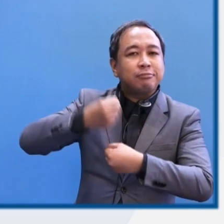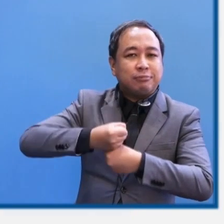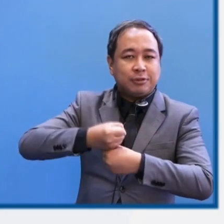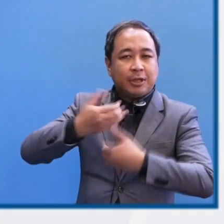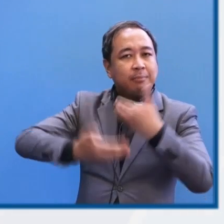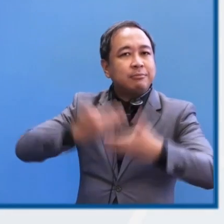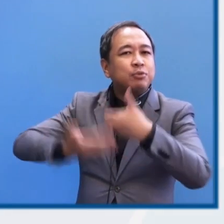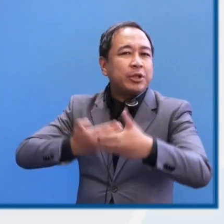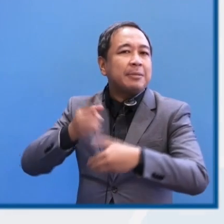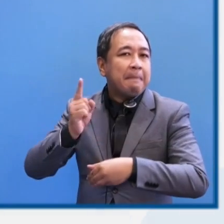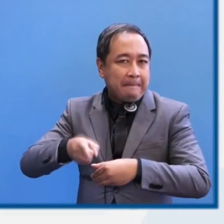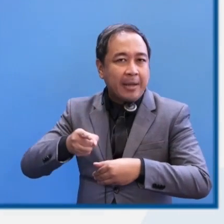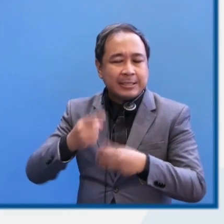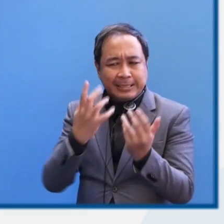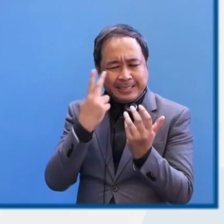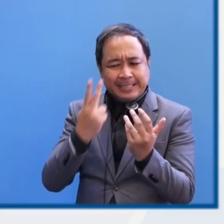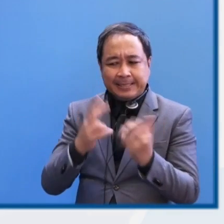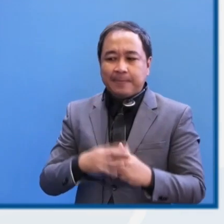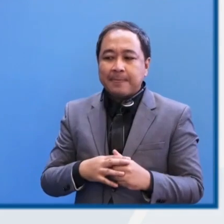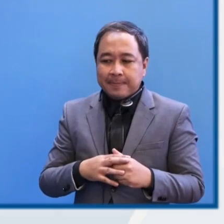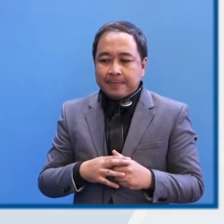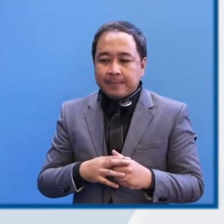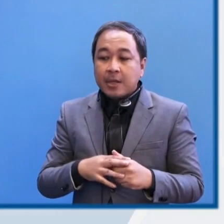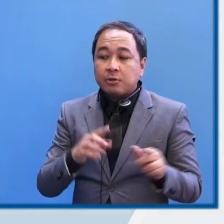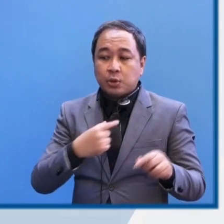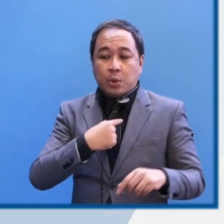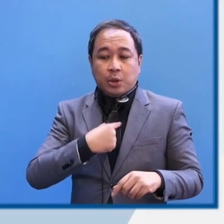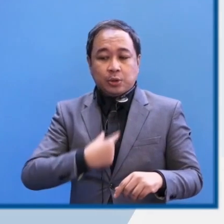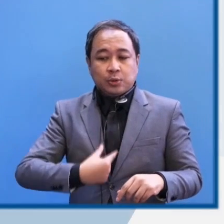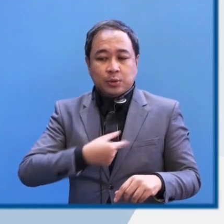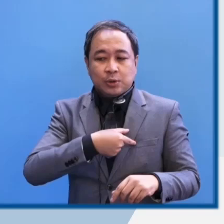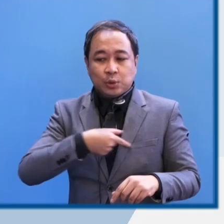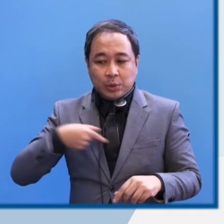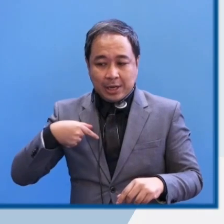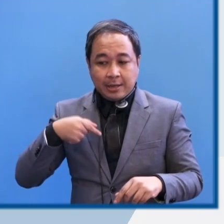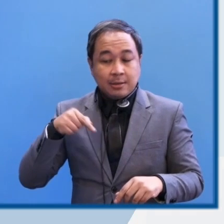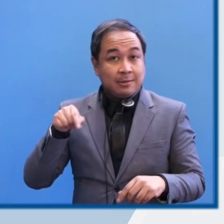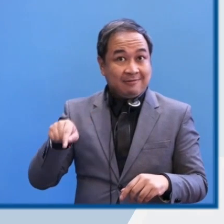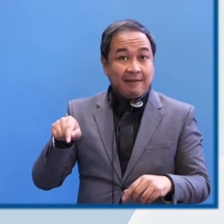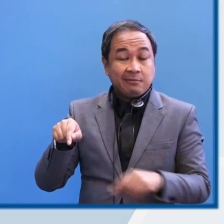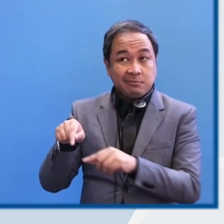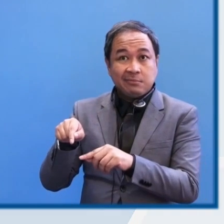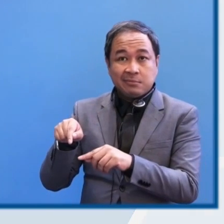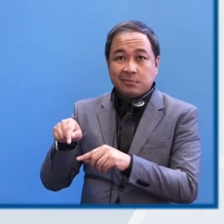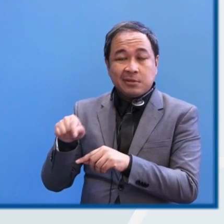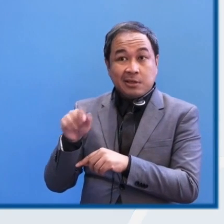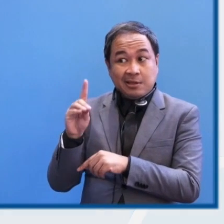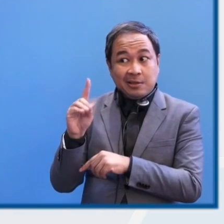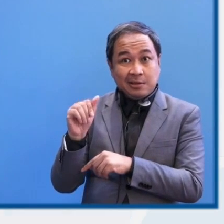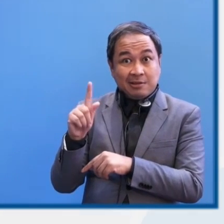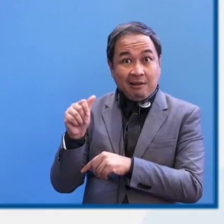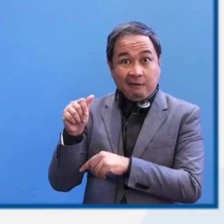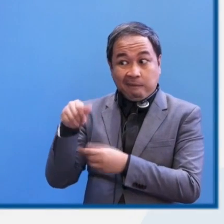to improve that system so that data integration is easier, and I think